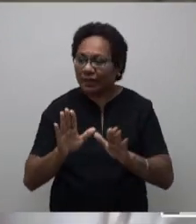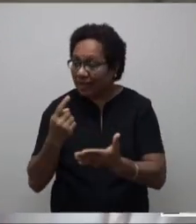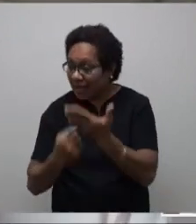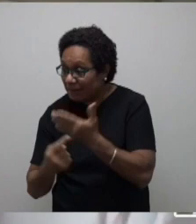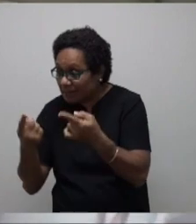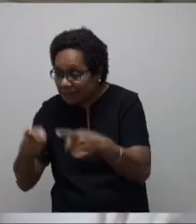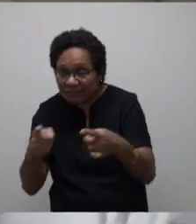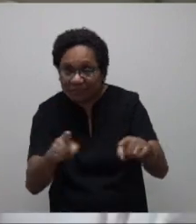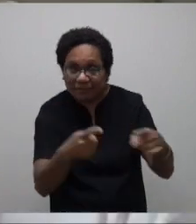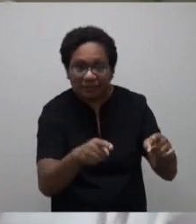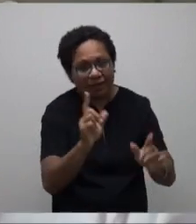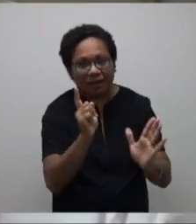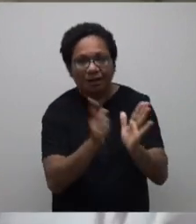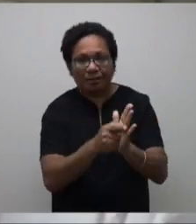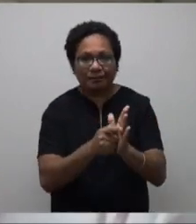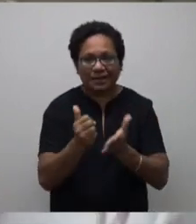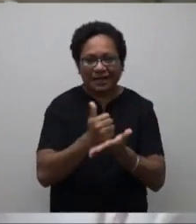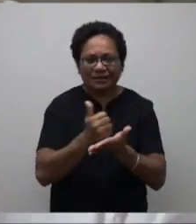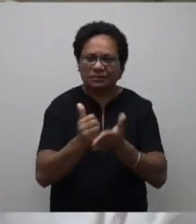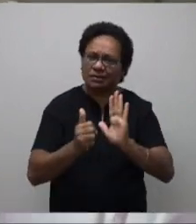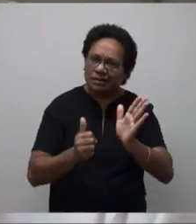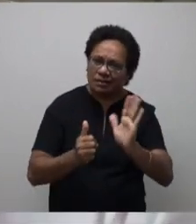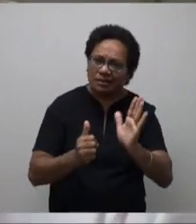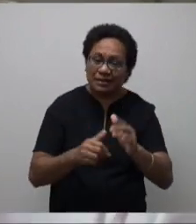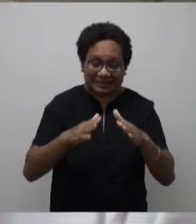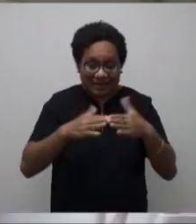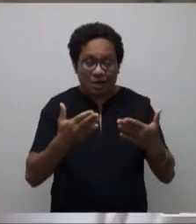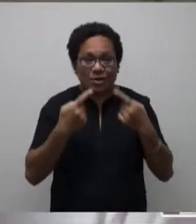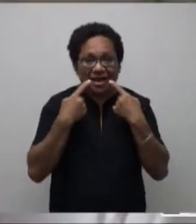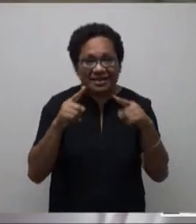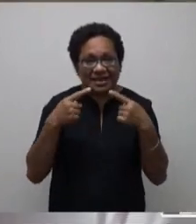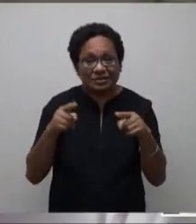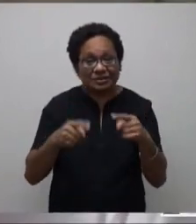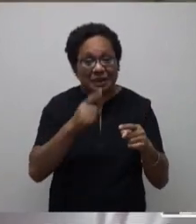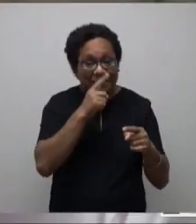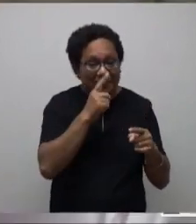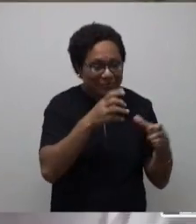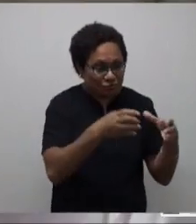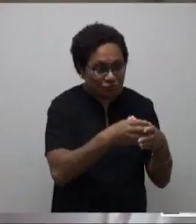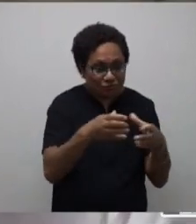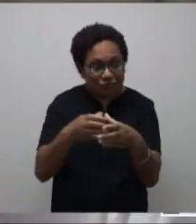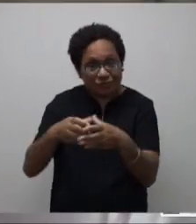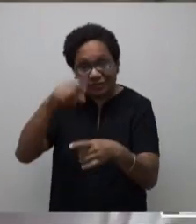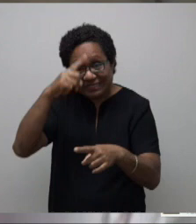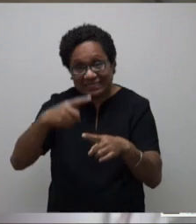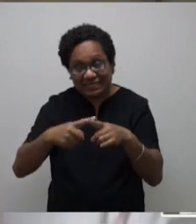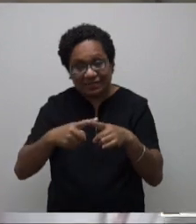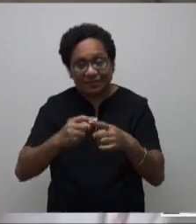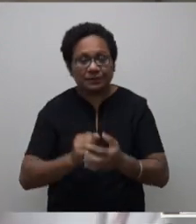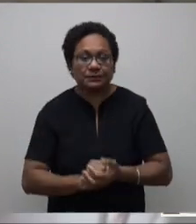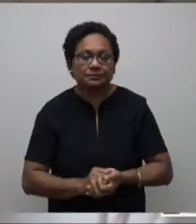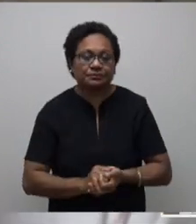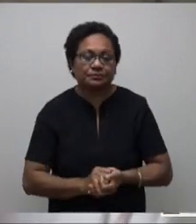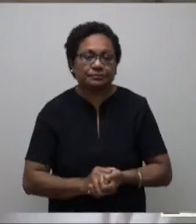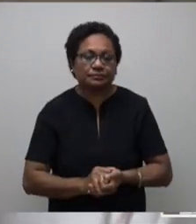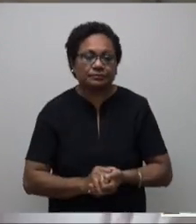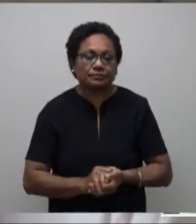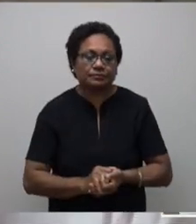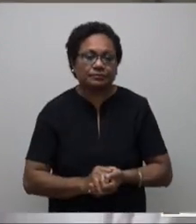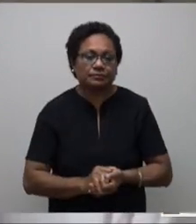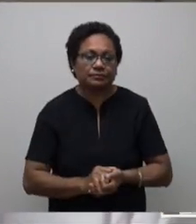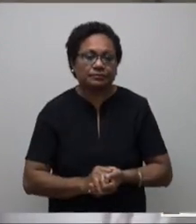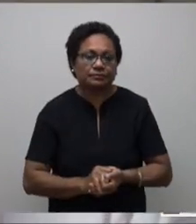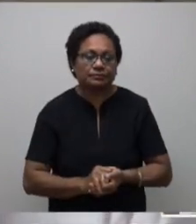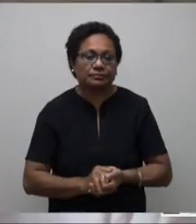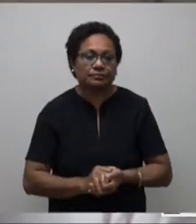While we continue to publish the location of new clusters, no one should base their adherence or lack of adherence